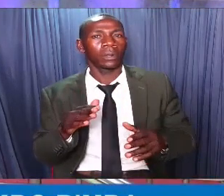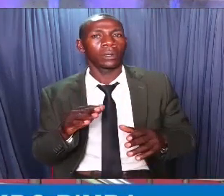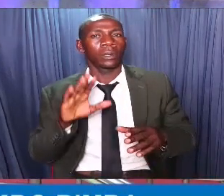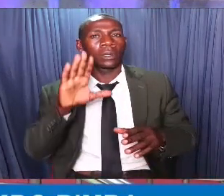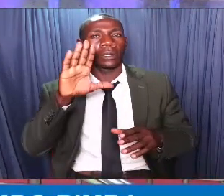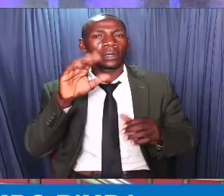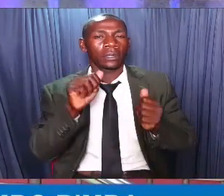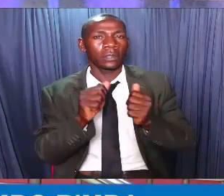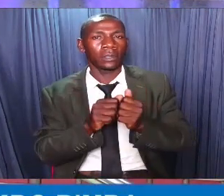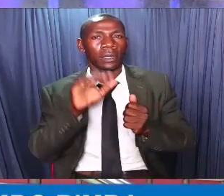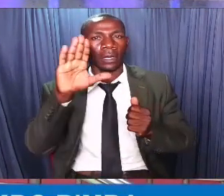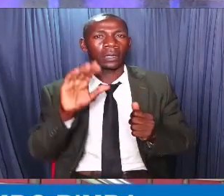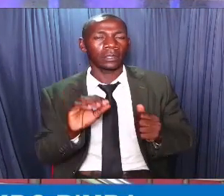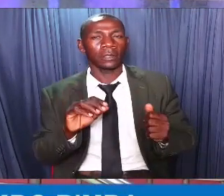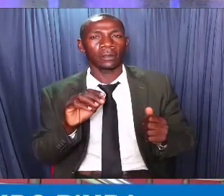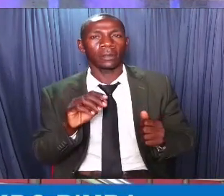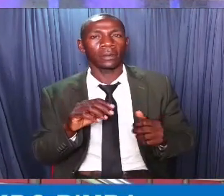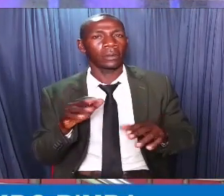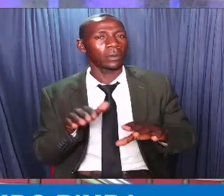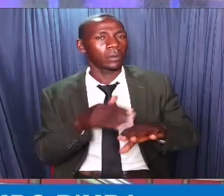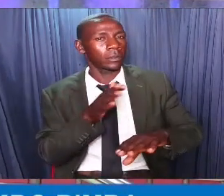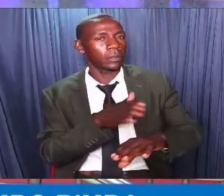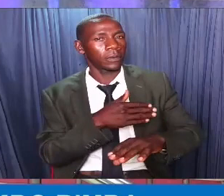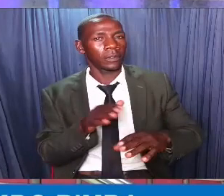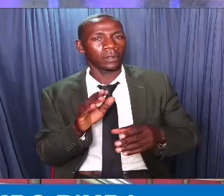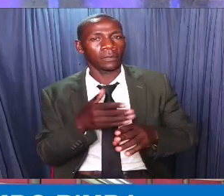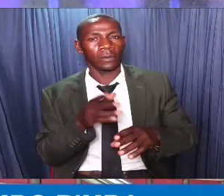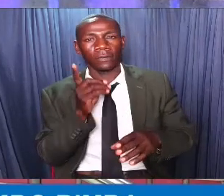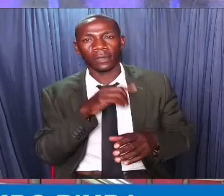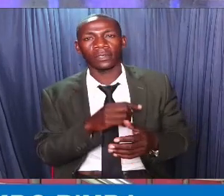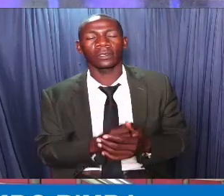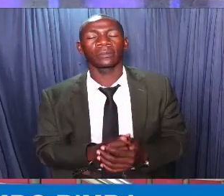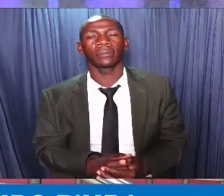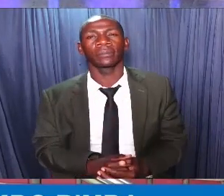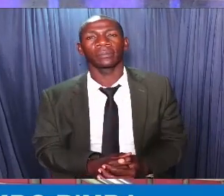nusu kufuli. 10:30 you lock the doors. Baka ibada ishe. Till the service ends.